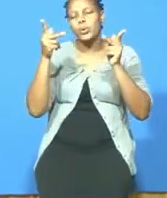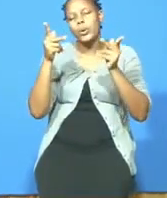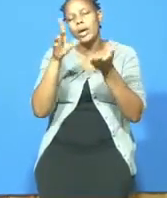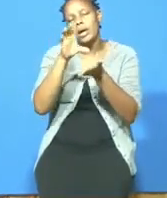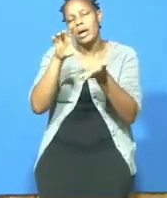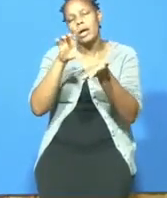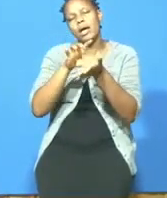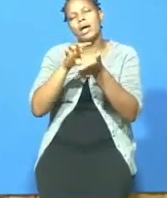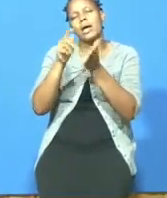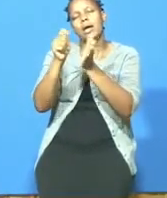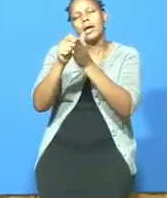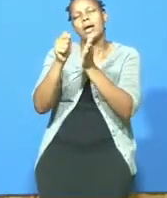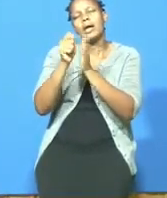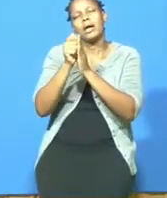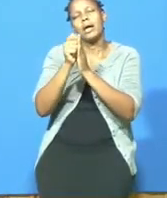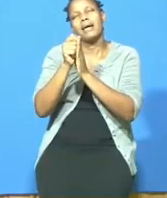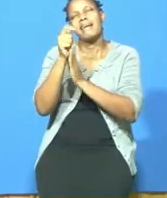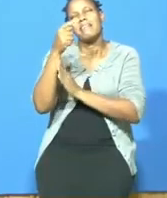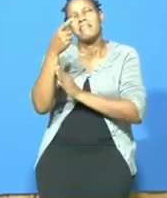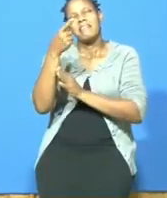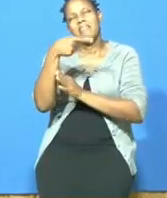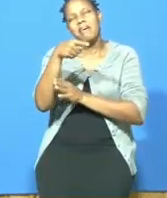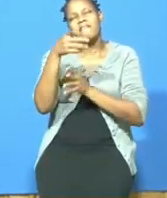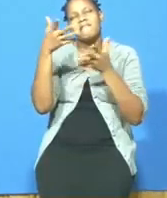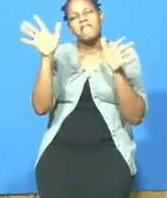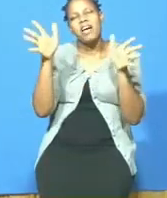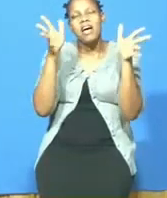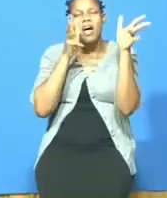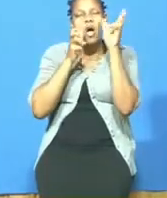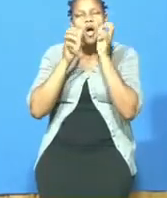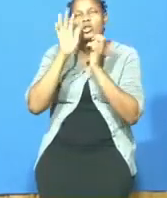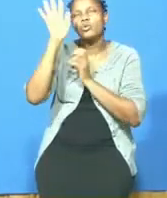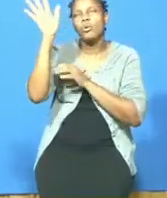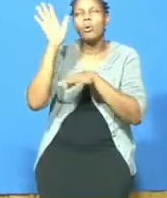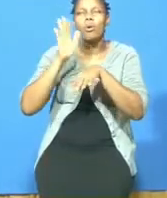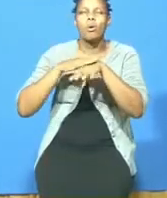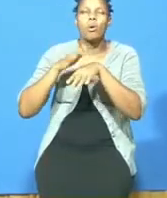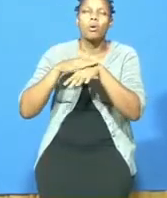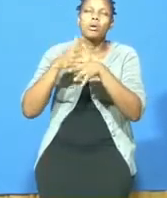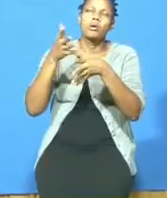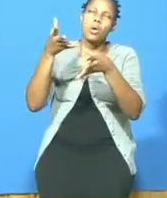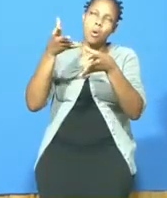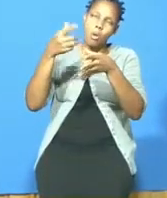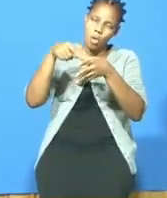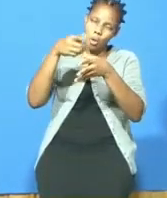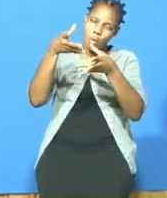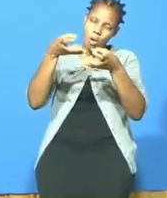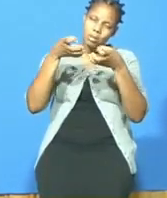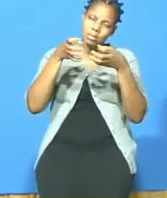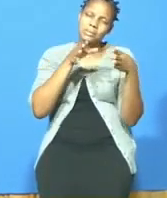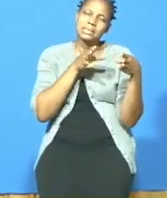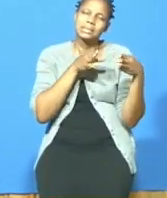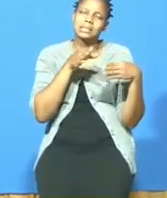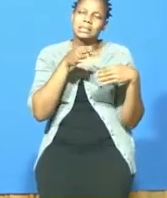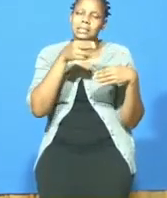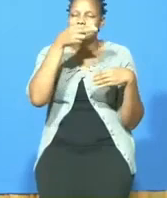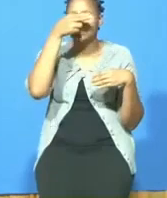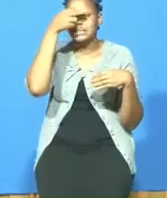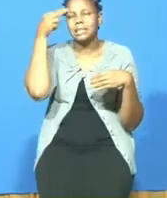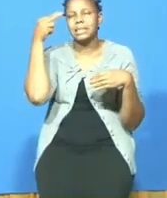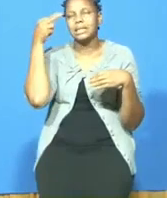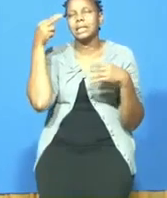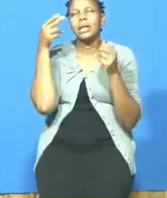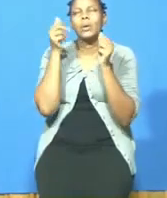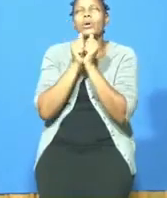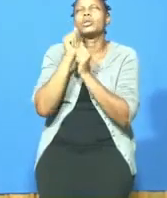have heard your call. And they want to be sealed with the seal of the living